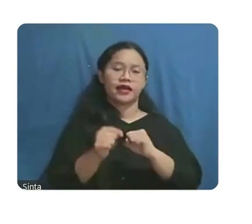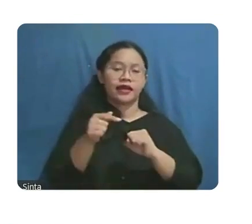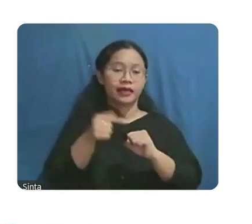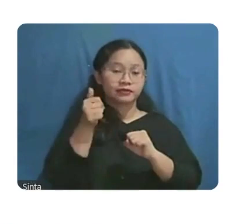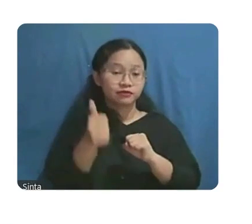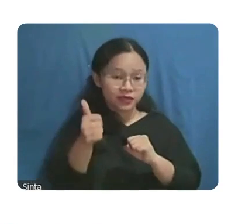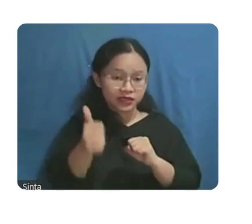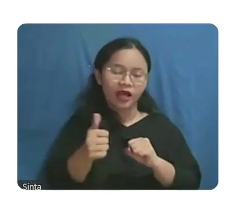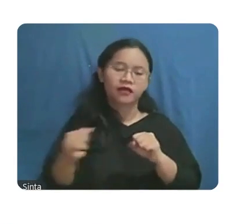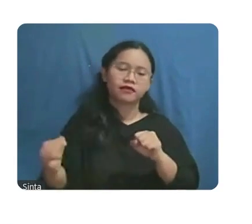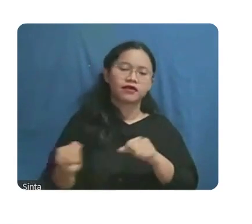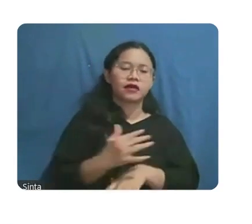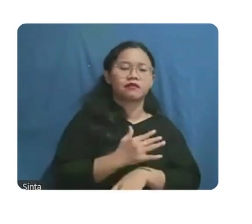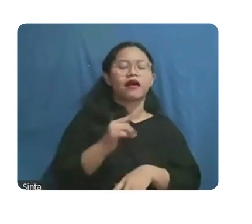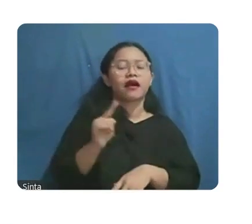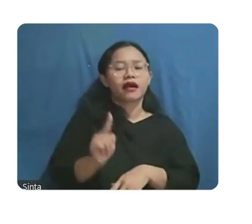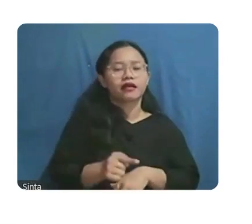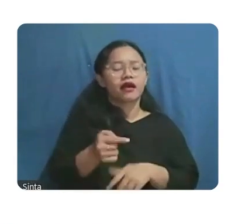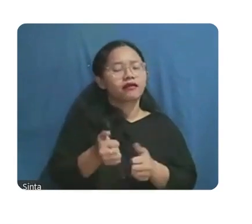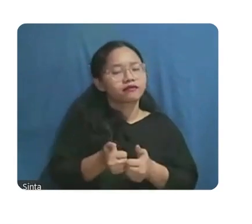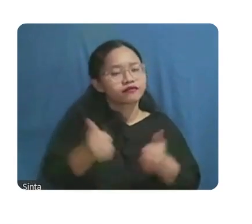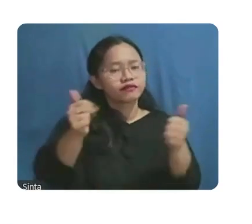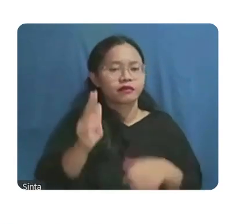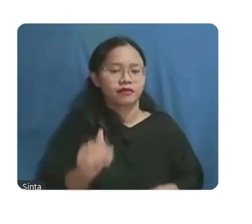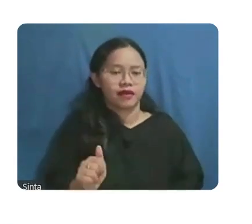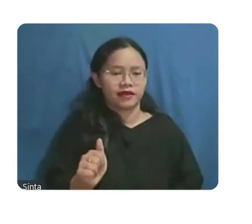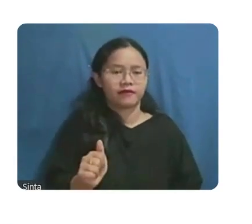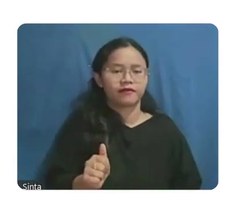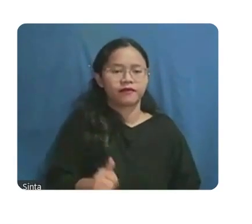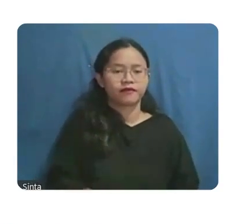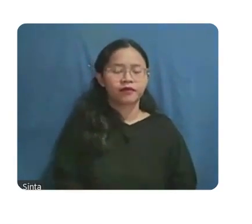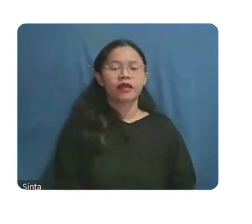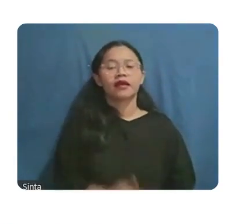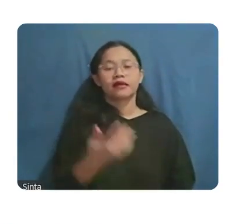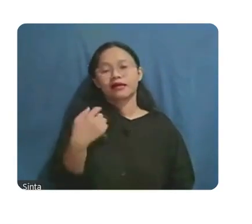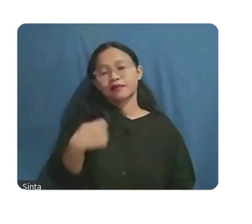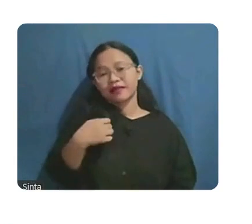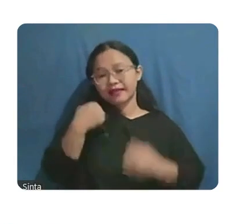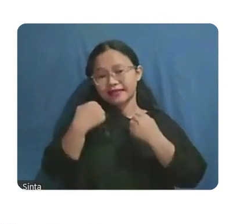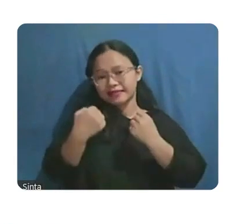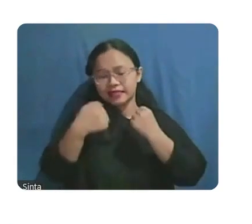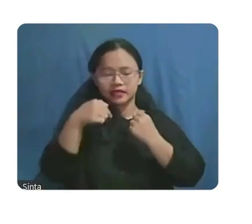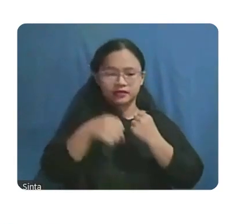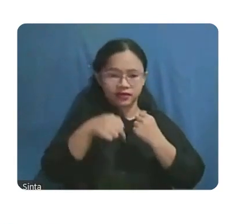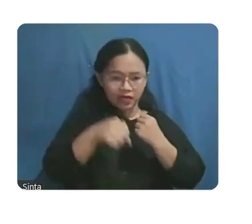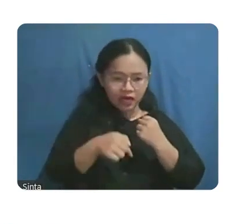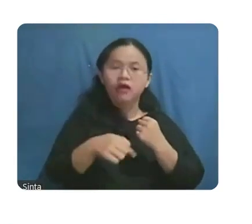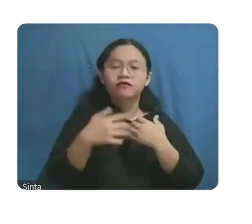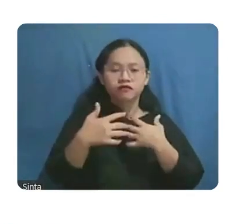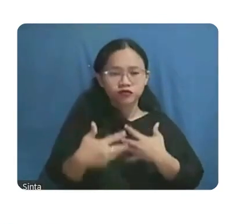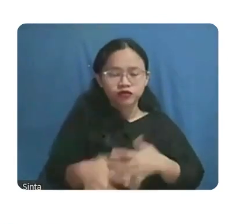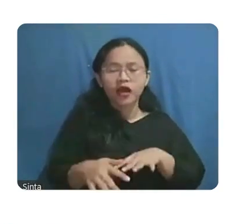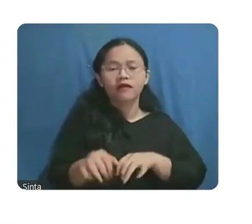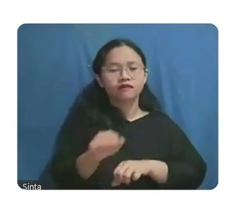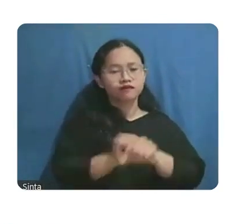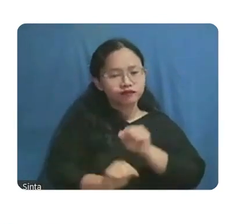in addition, the Ministry of Health has also integrated the data of the Standard Air Pollution Index,